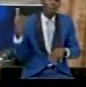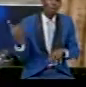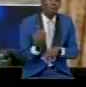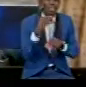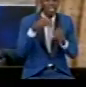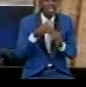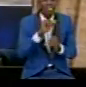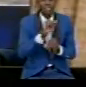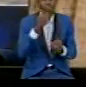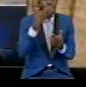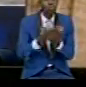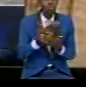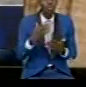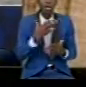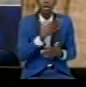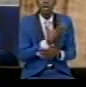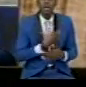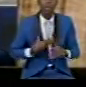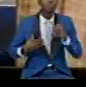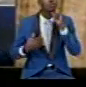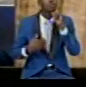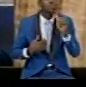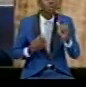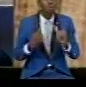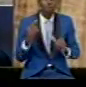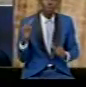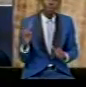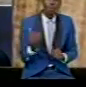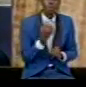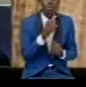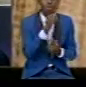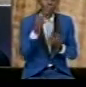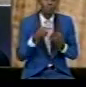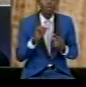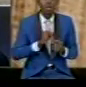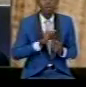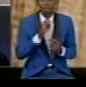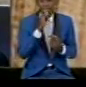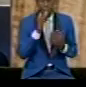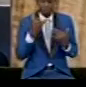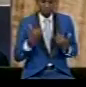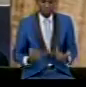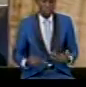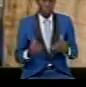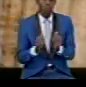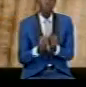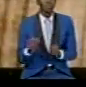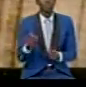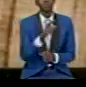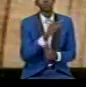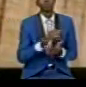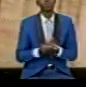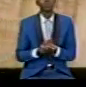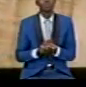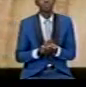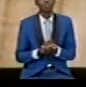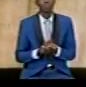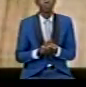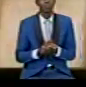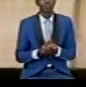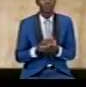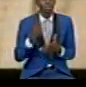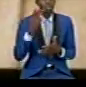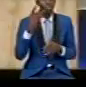and not only when I am present with you. Let's look